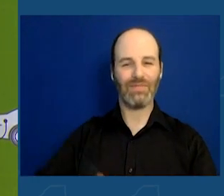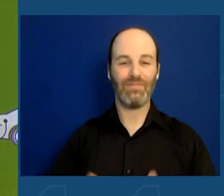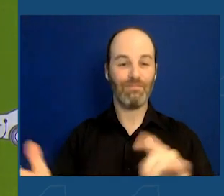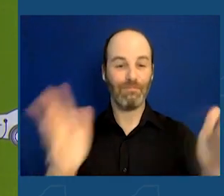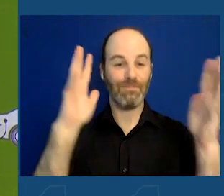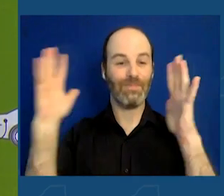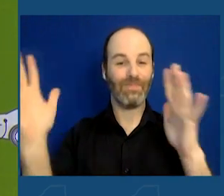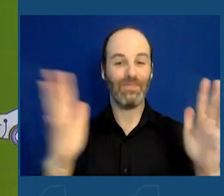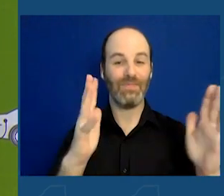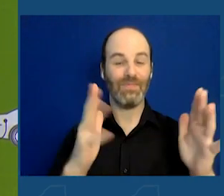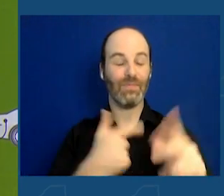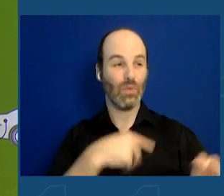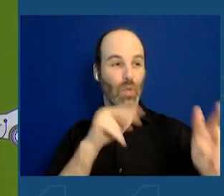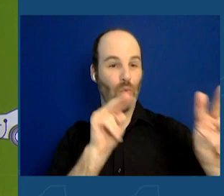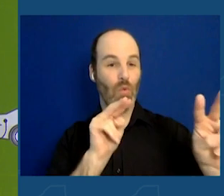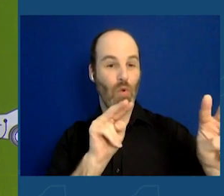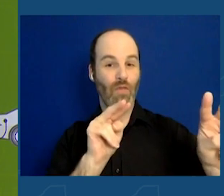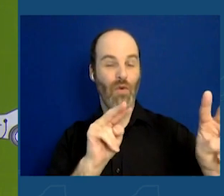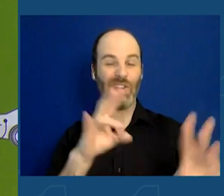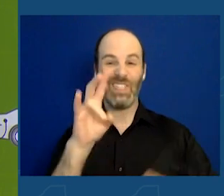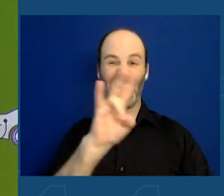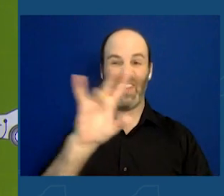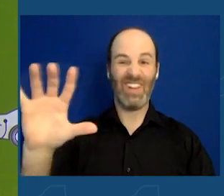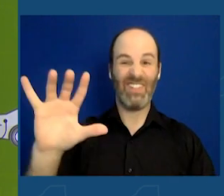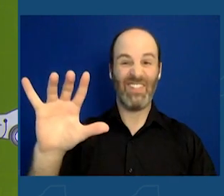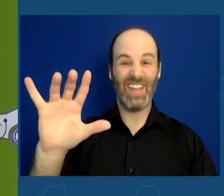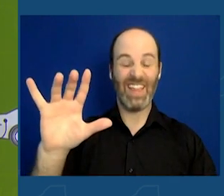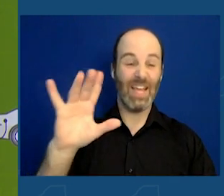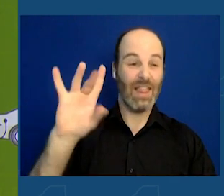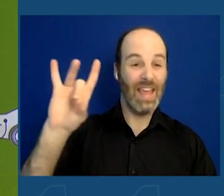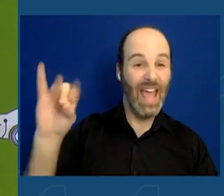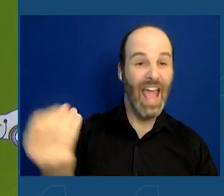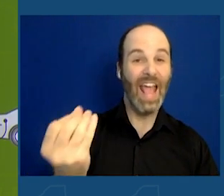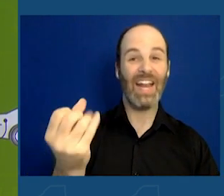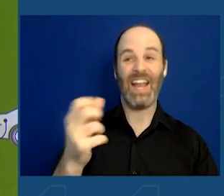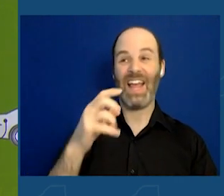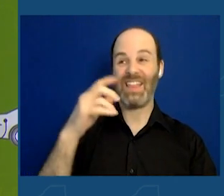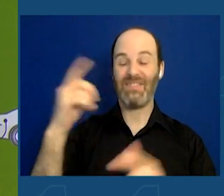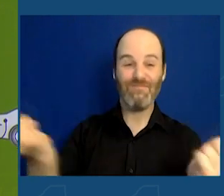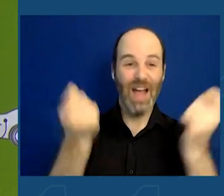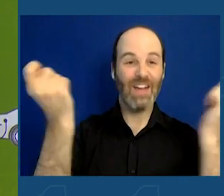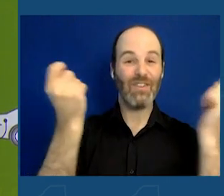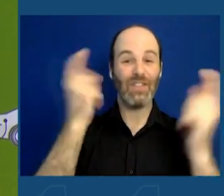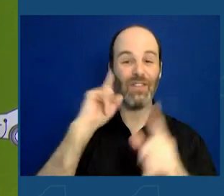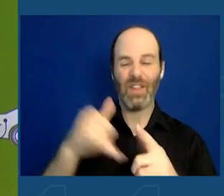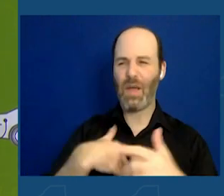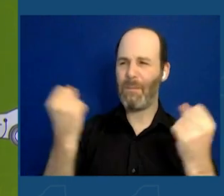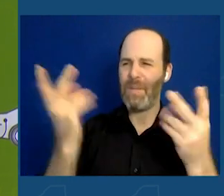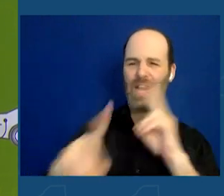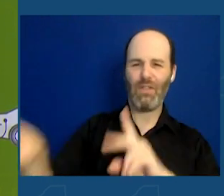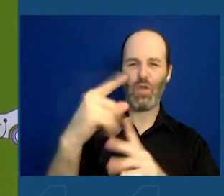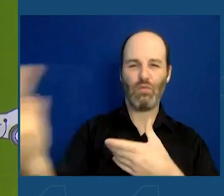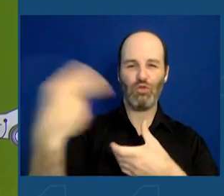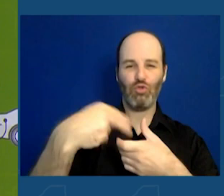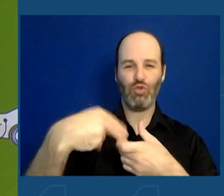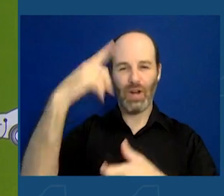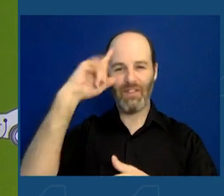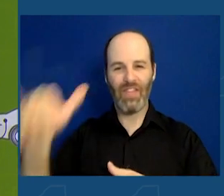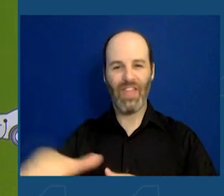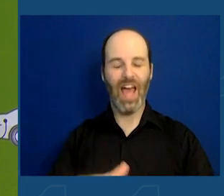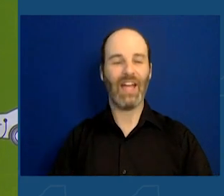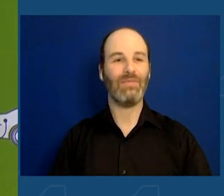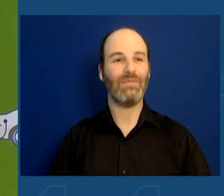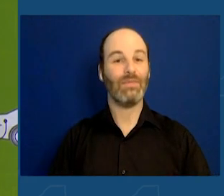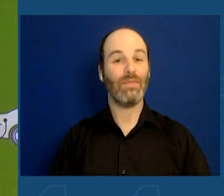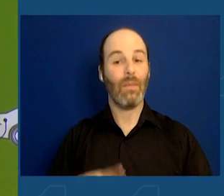Looking forward to the 75th, the 80th. I know a lot of you will be joining me with those as well, but we were just here